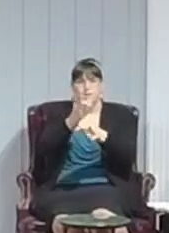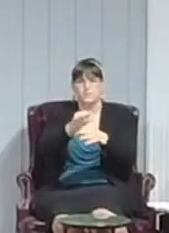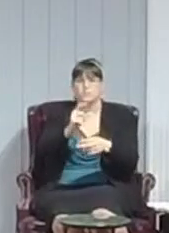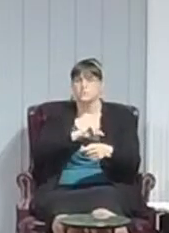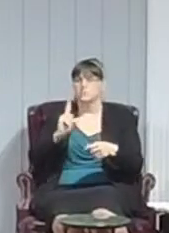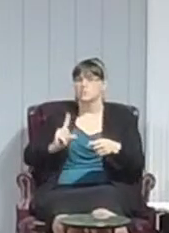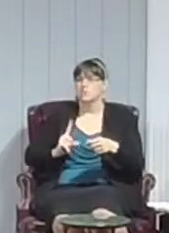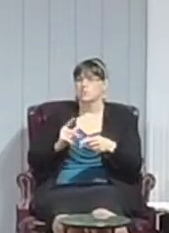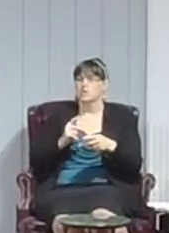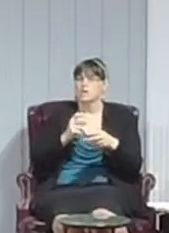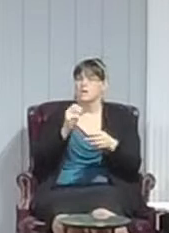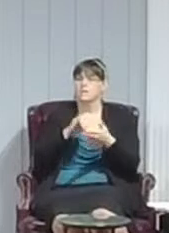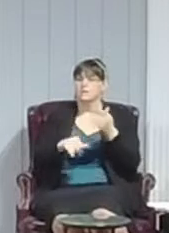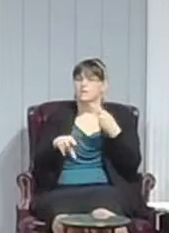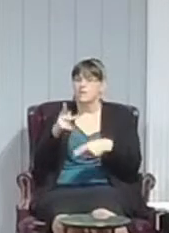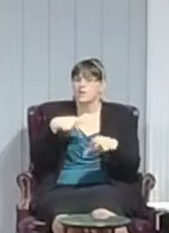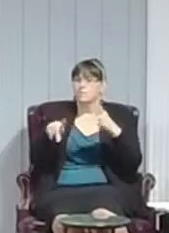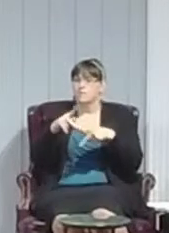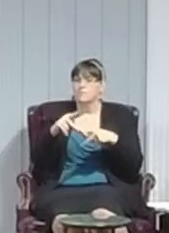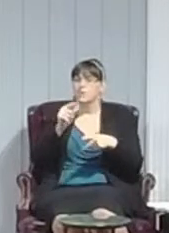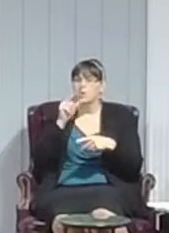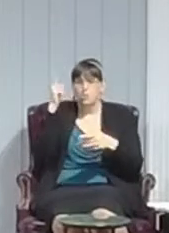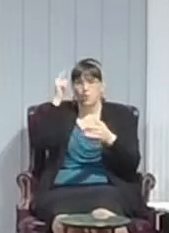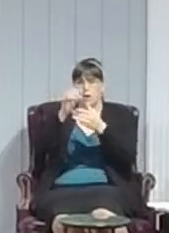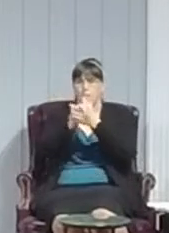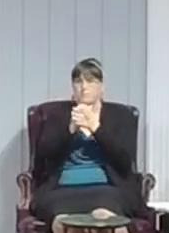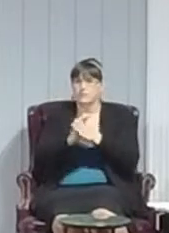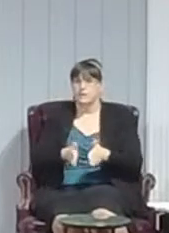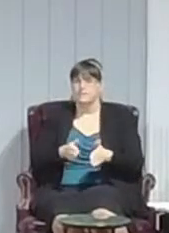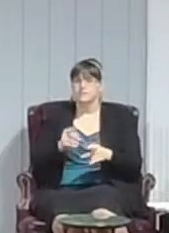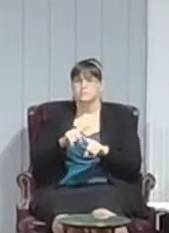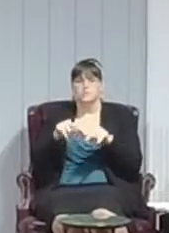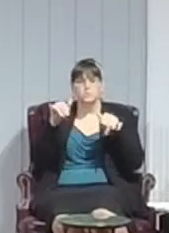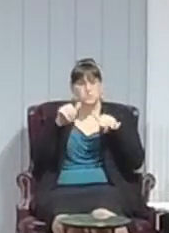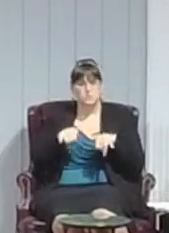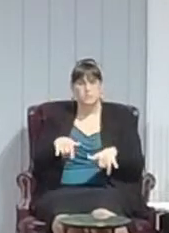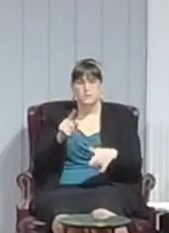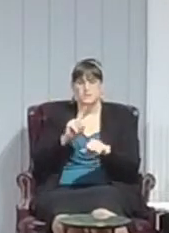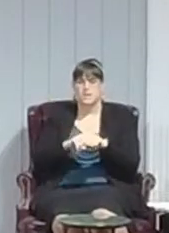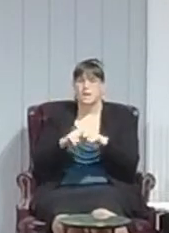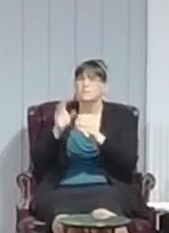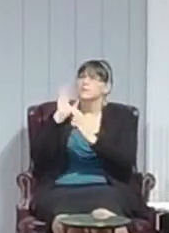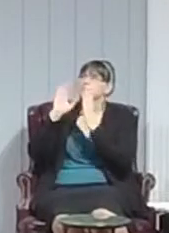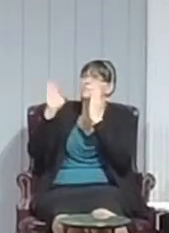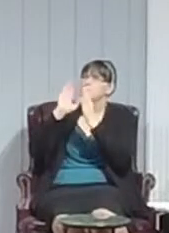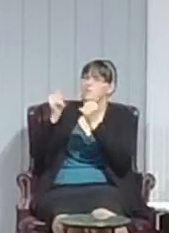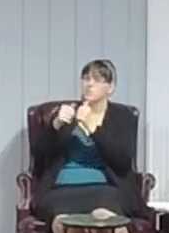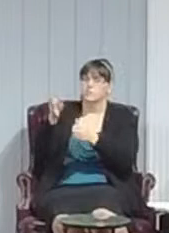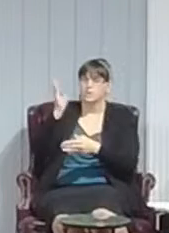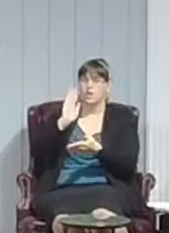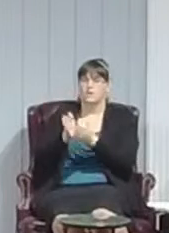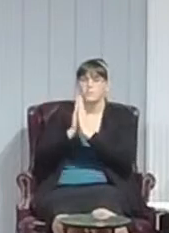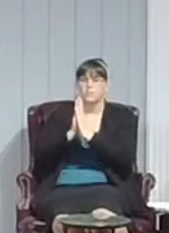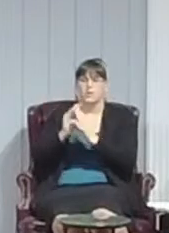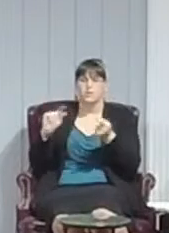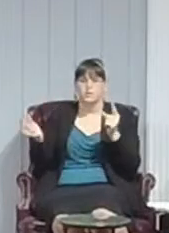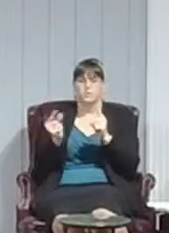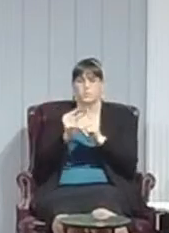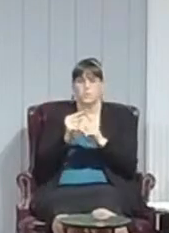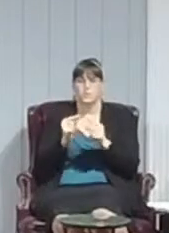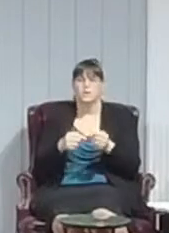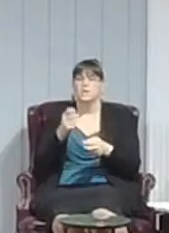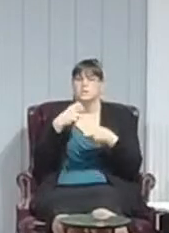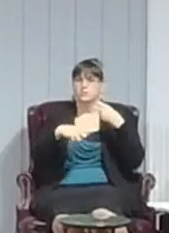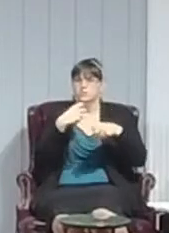ought to trouble you that there are people who are believers but don't spend time communing with God in prayer and in the Word of God. It ought to trouble